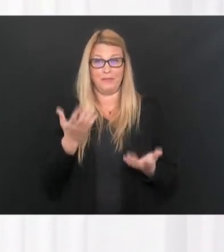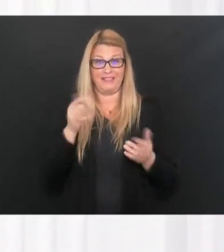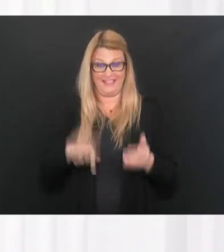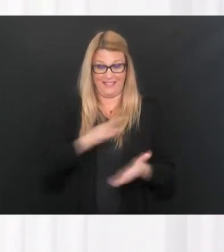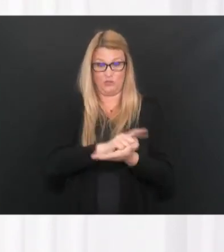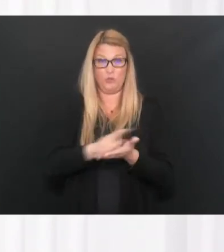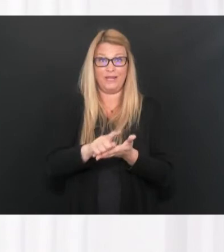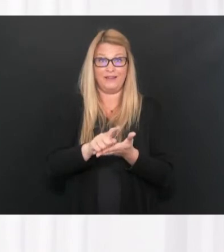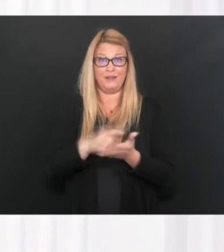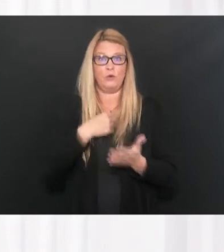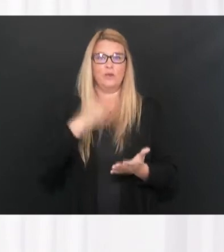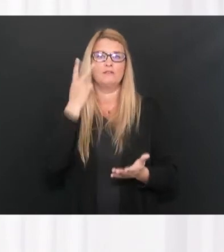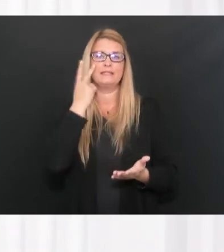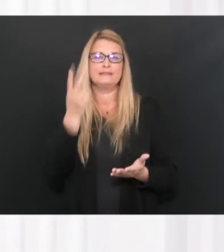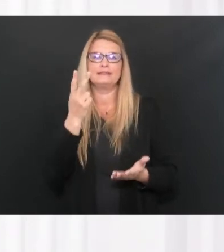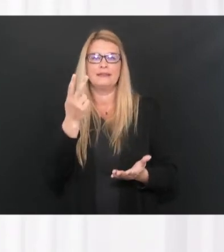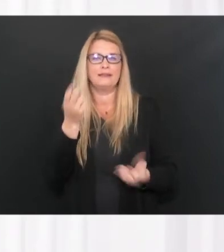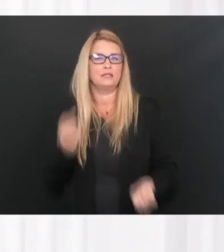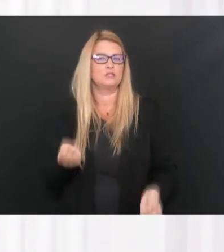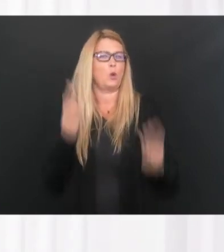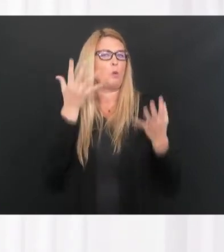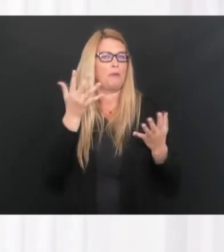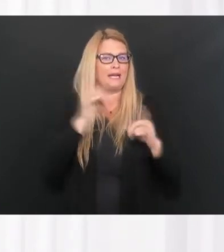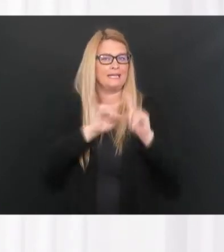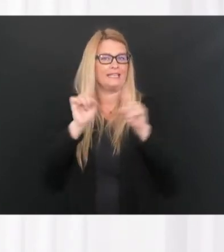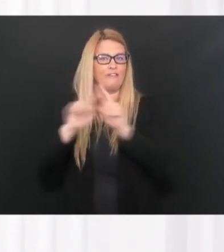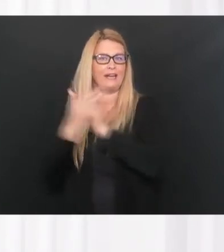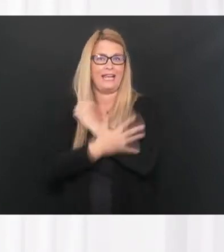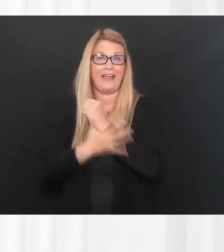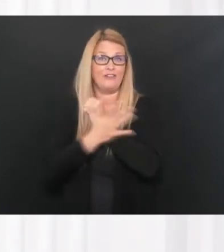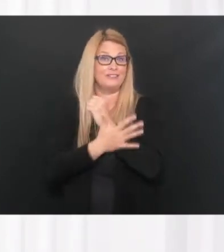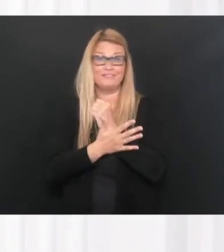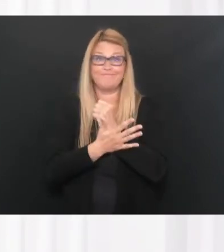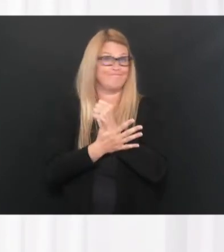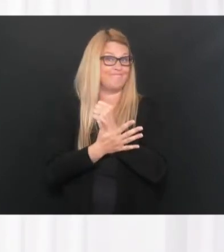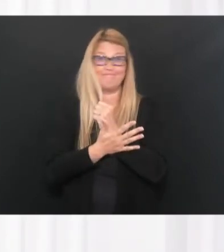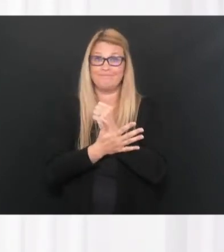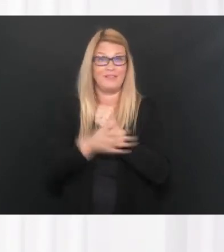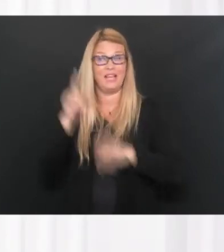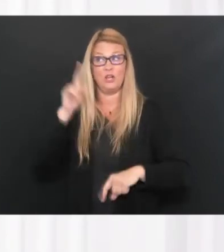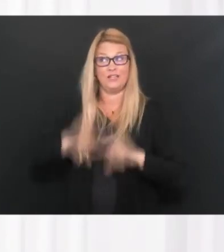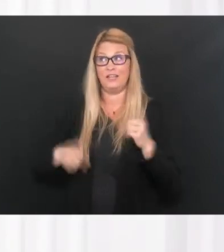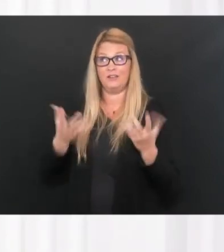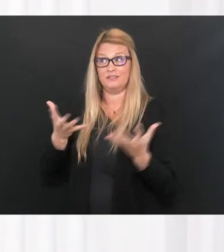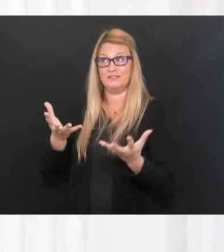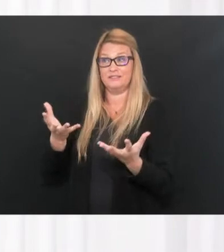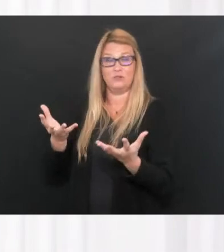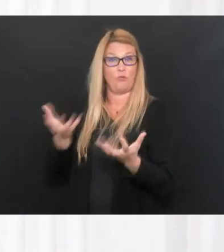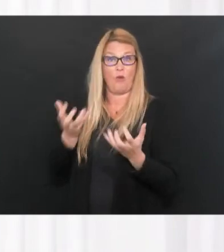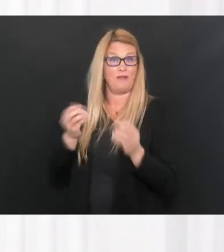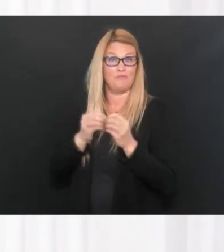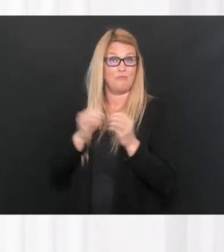week, we had a number of our counties tell us that they could not take additional first doses.